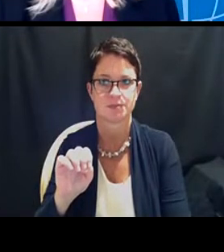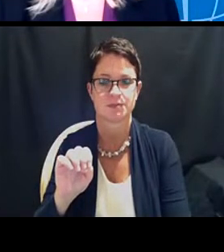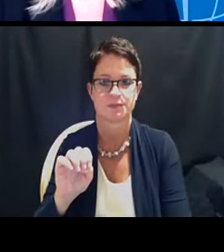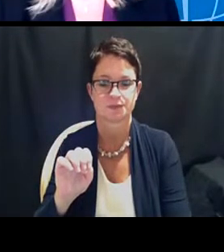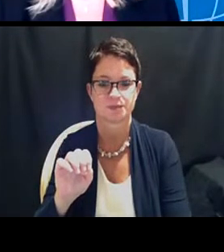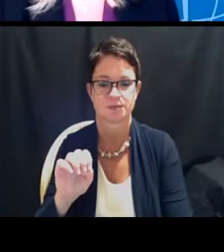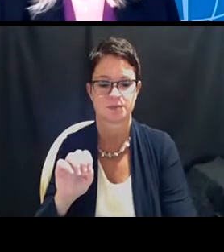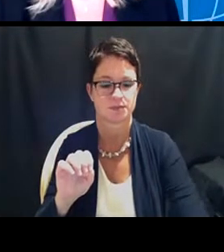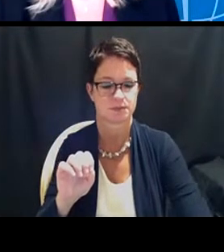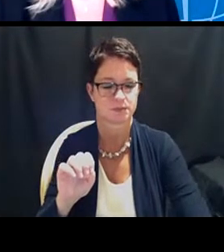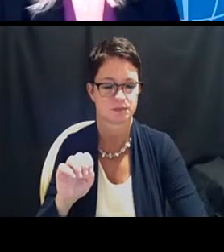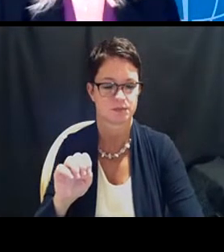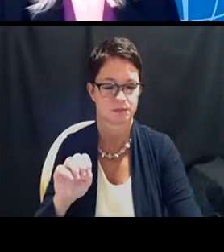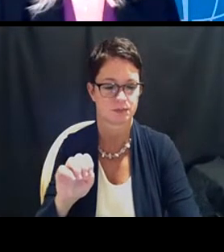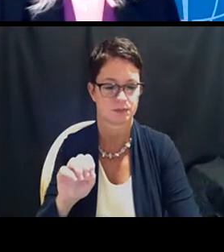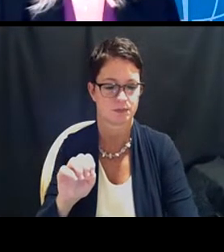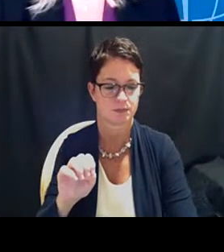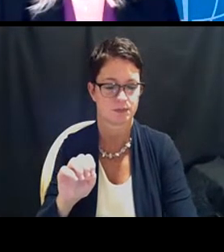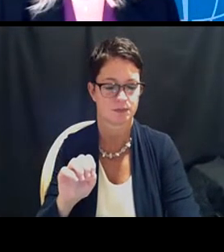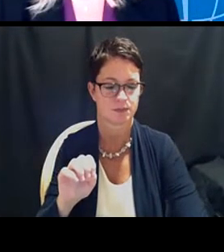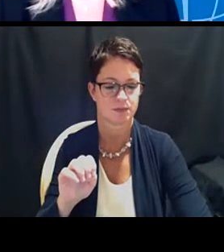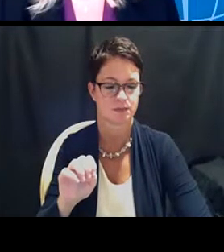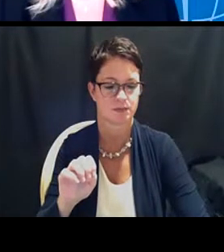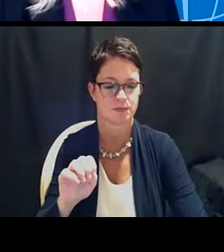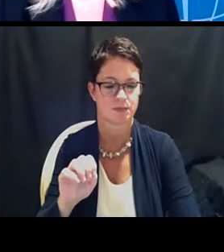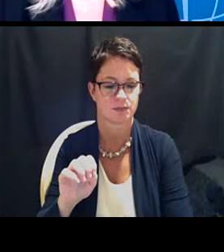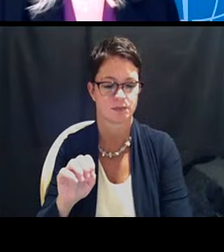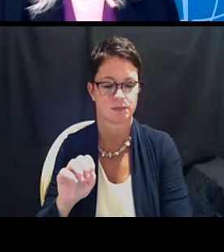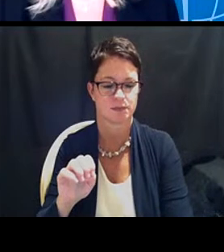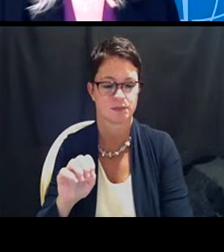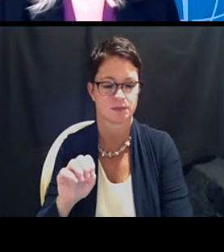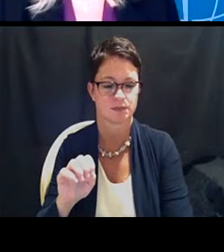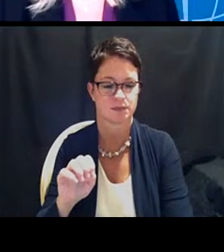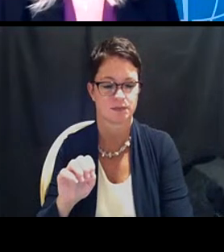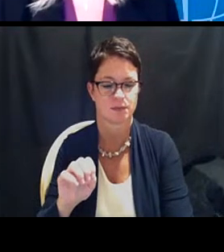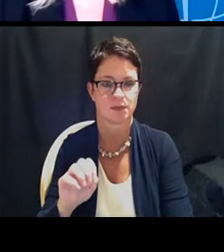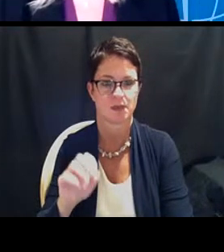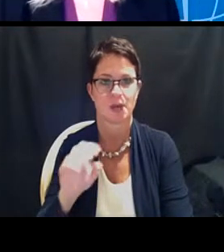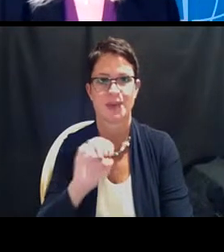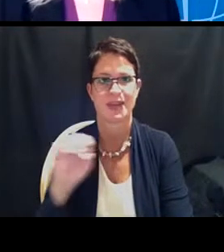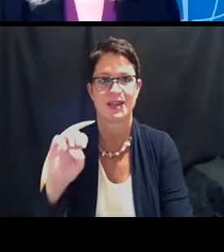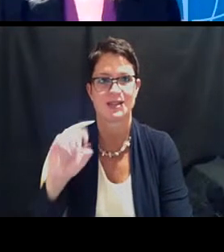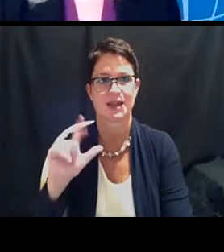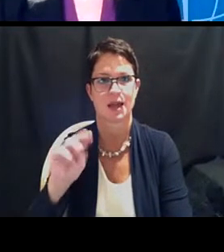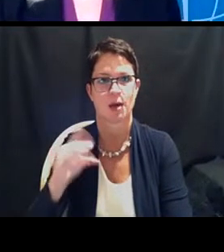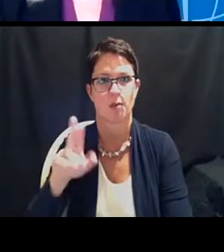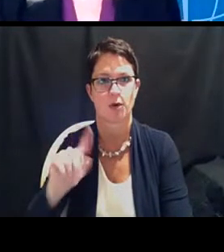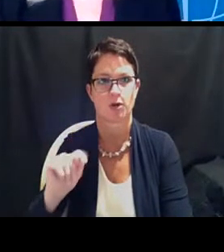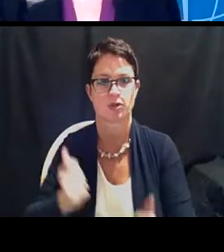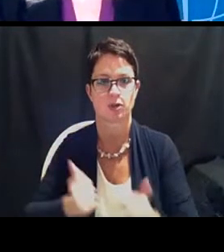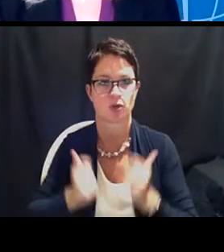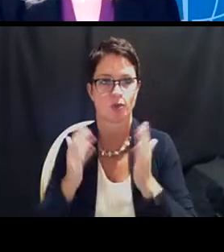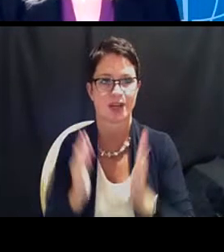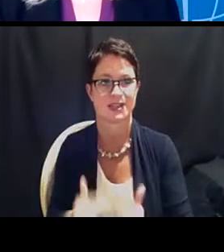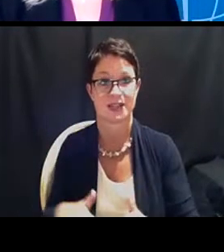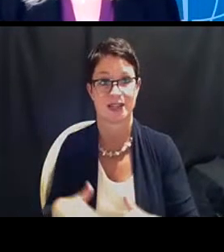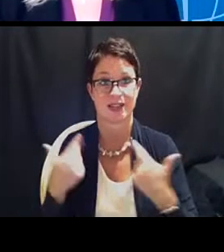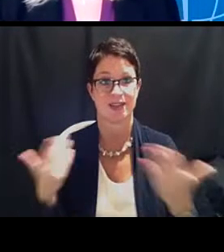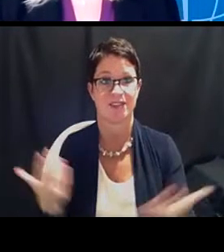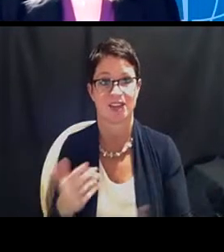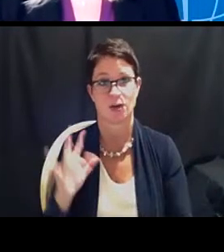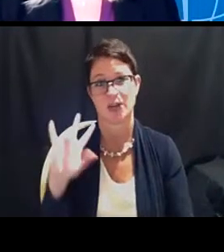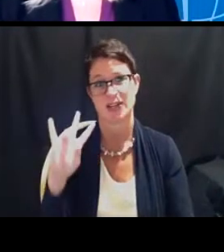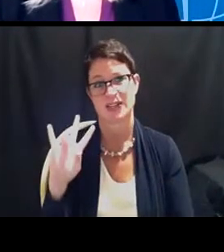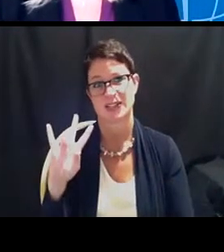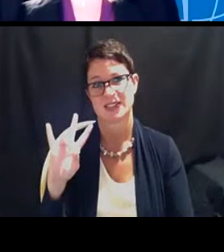So I just wanted to just share I'm a East Elmhurst resident. I've lived here for about, say,